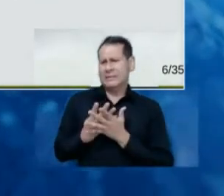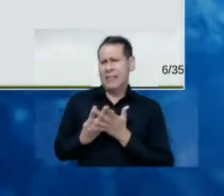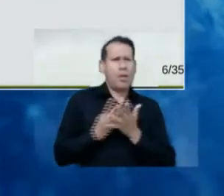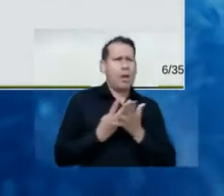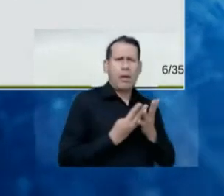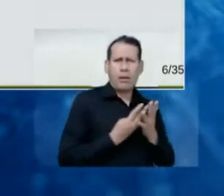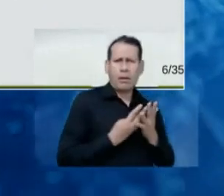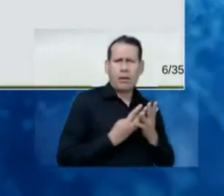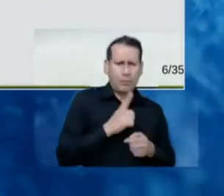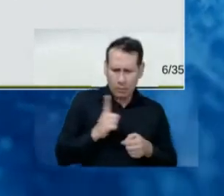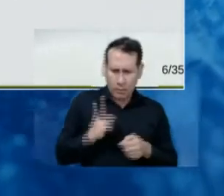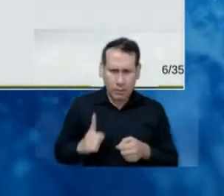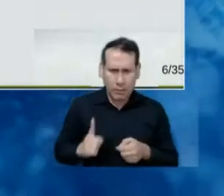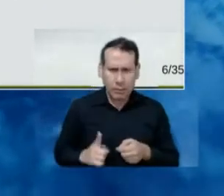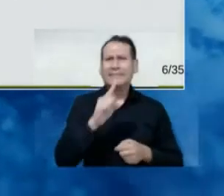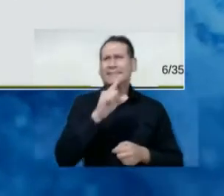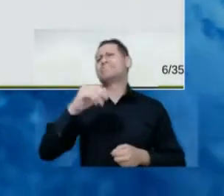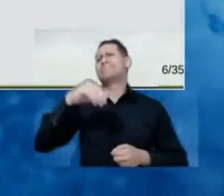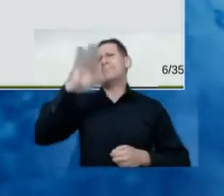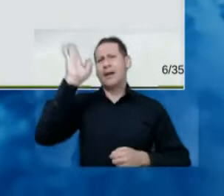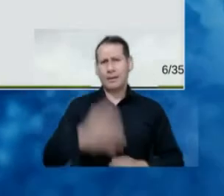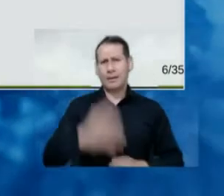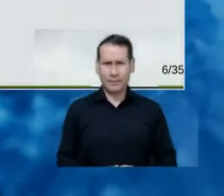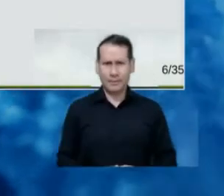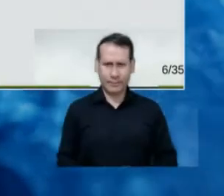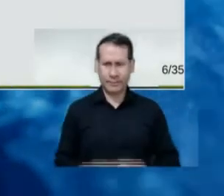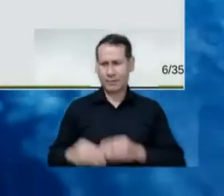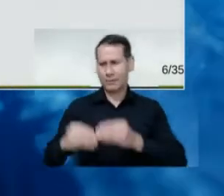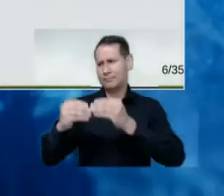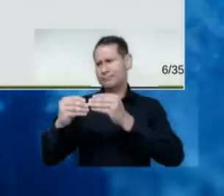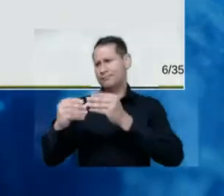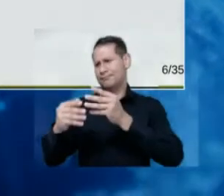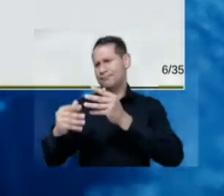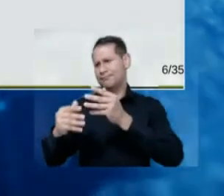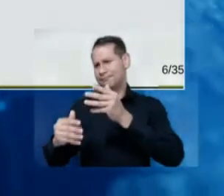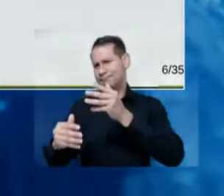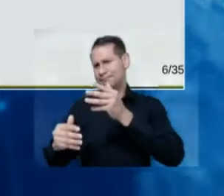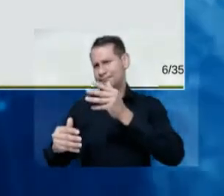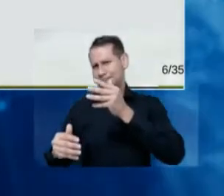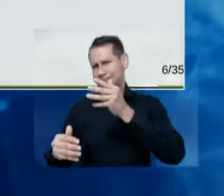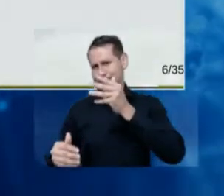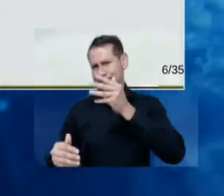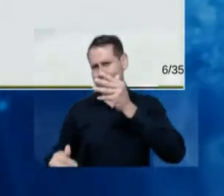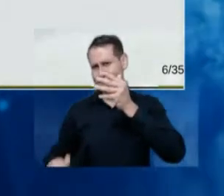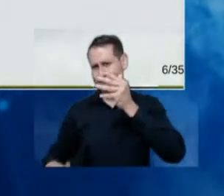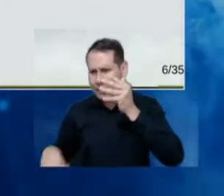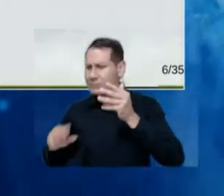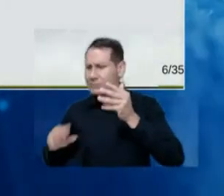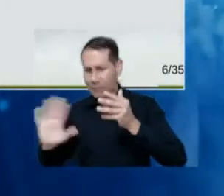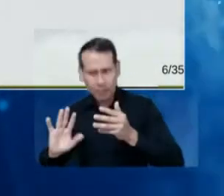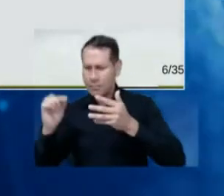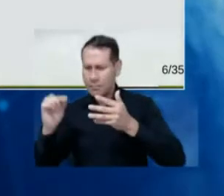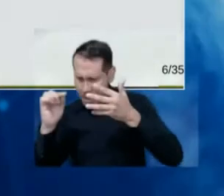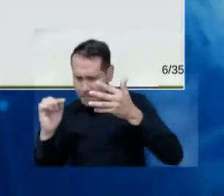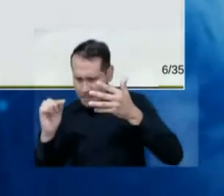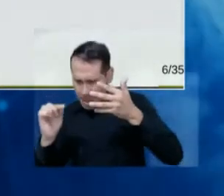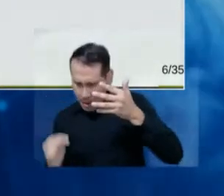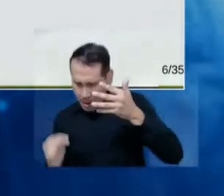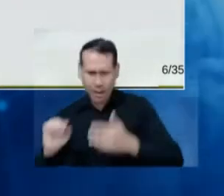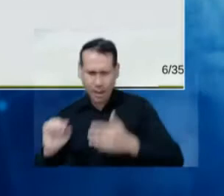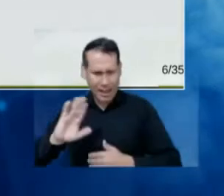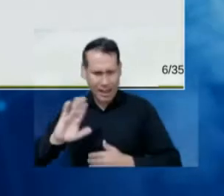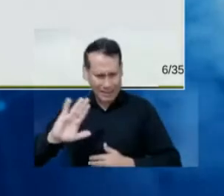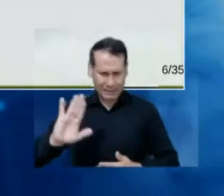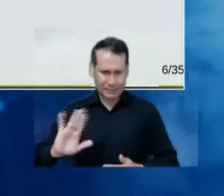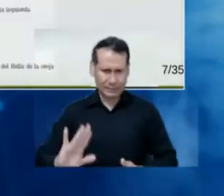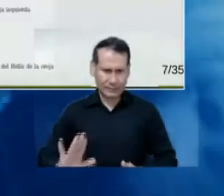with their respective parameters with a very broad band that we have of these results and that